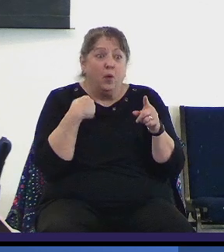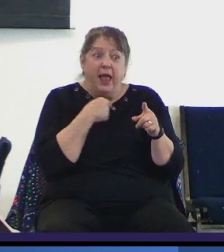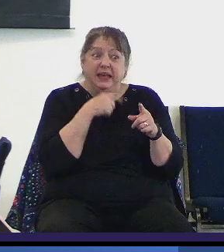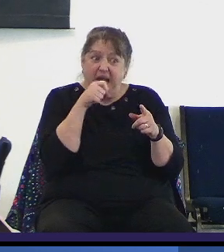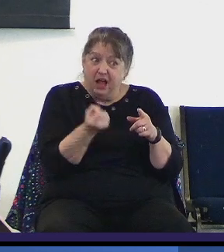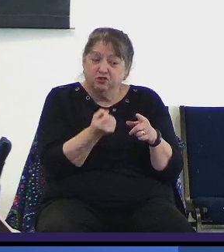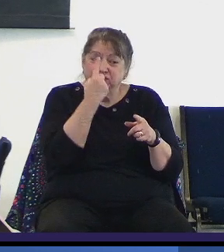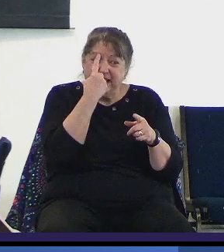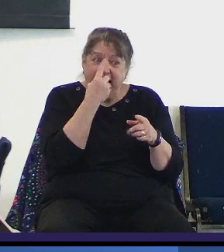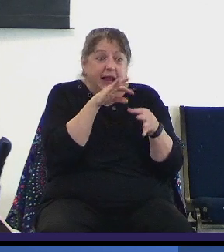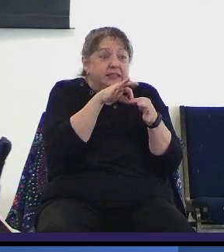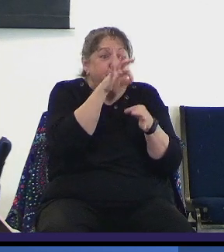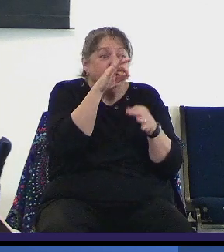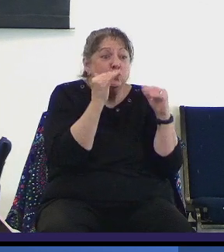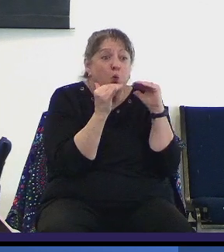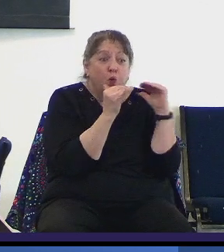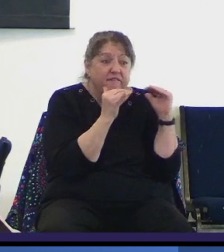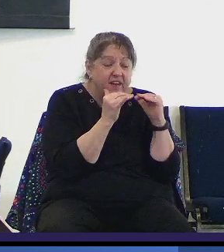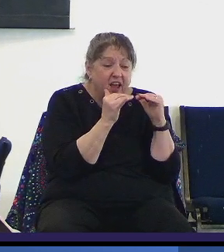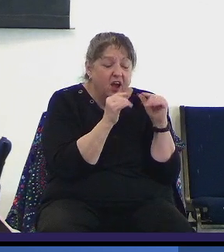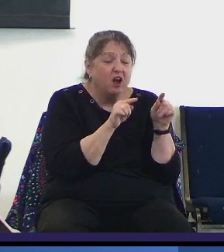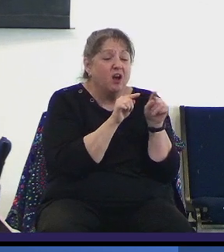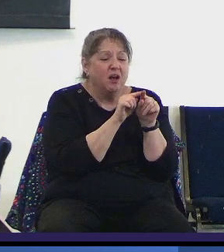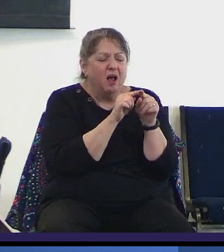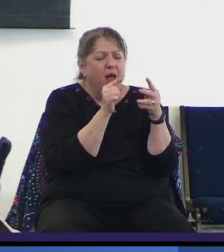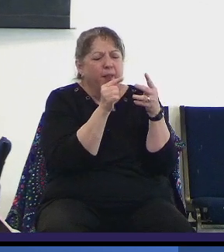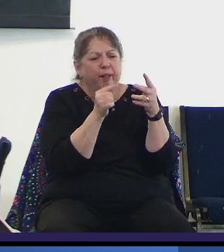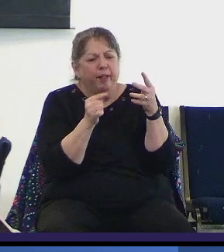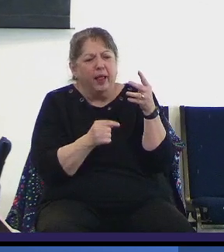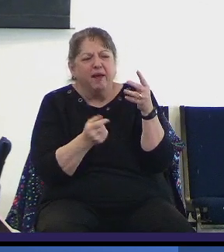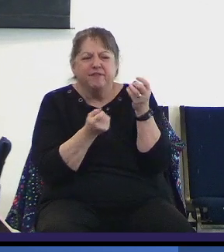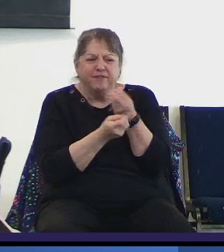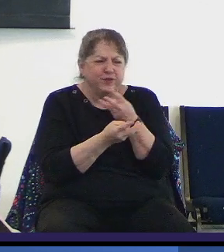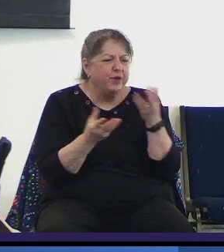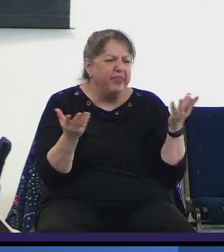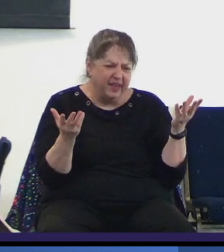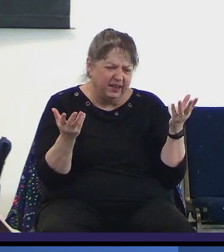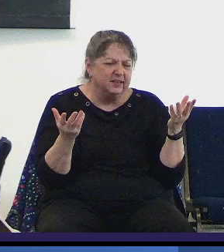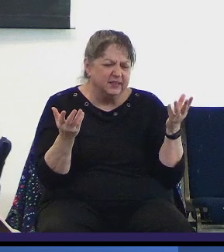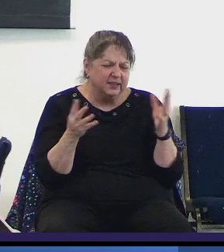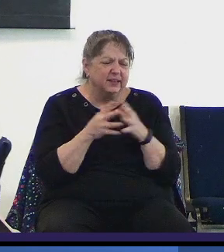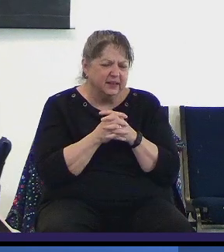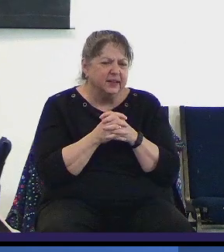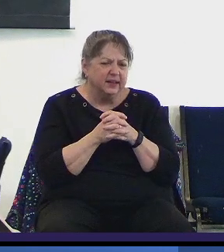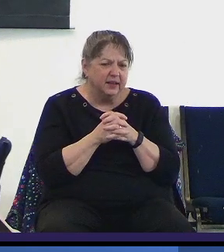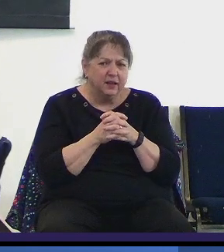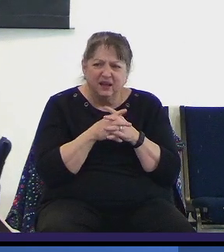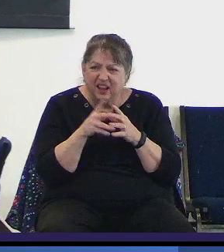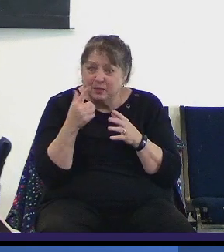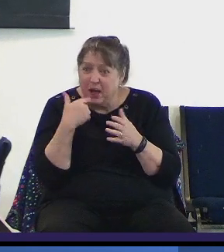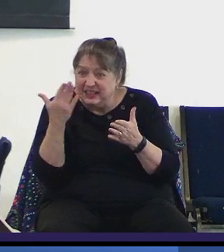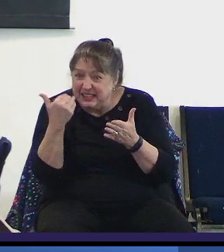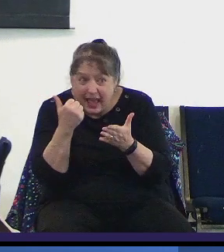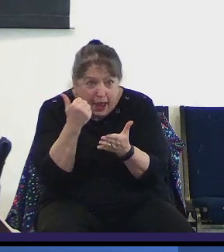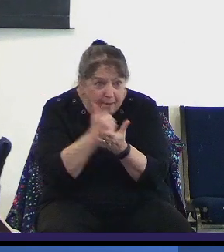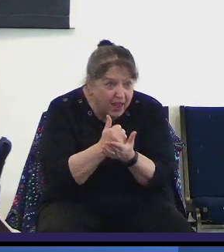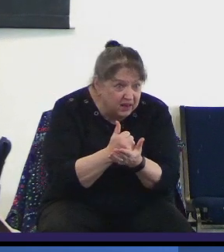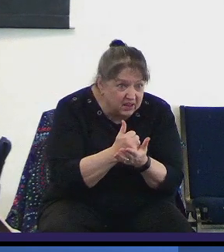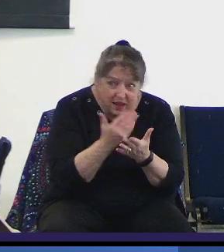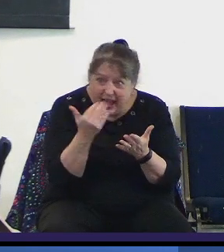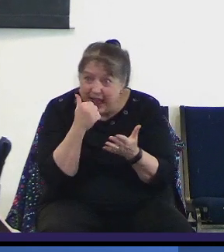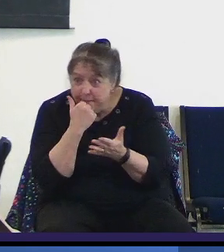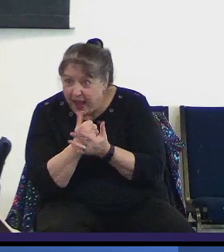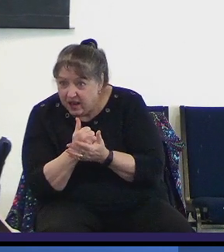for discipleship. So there's the revival aspect. So we're not going to get away from those two subjects. Amen? No amen on that one?